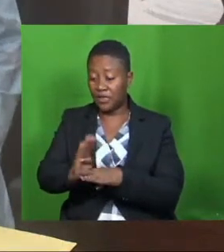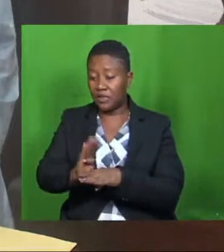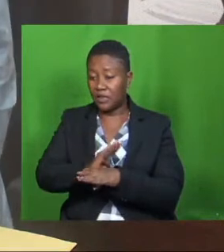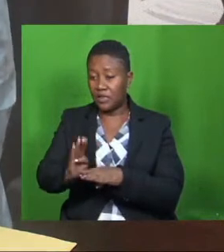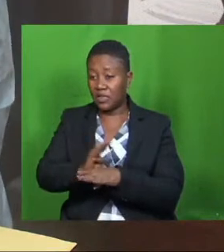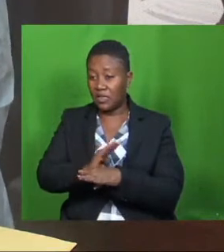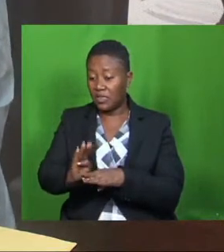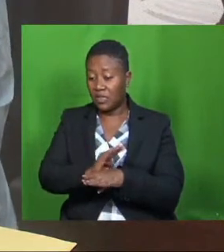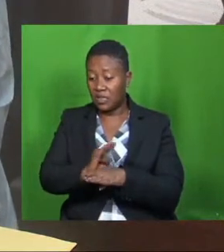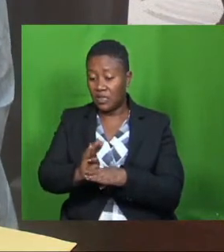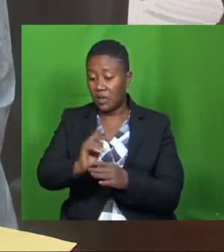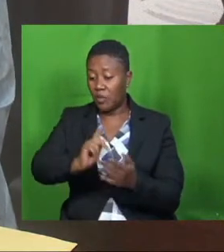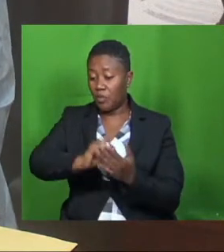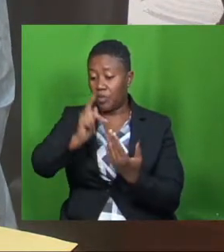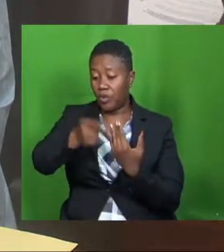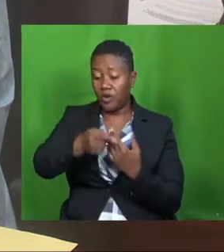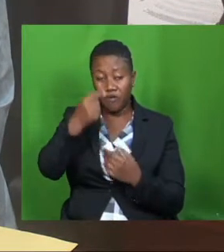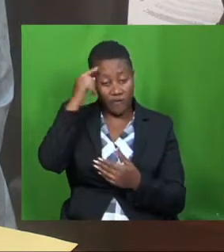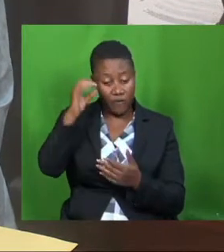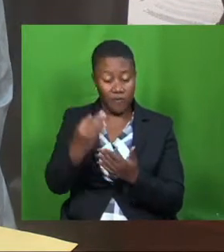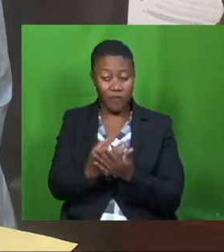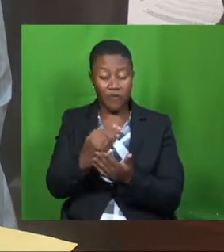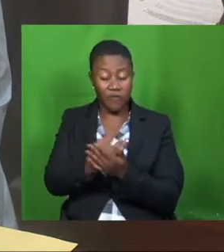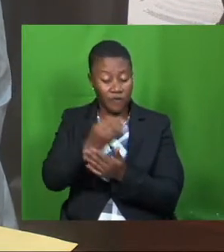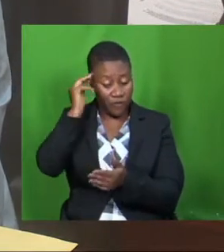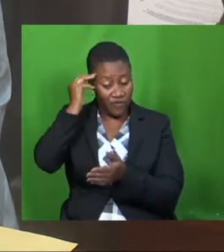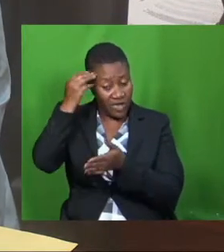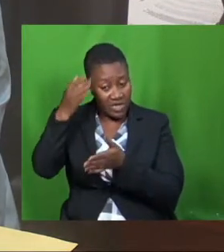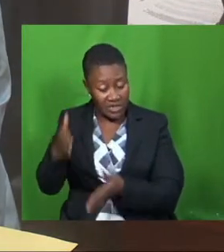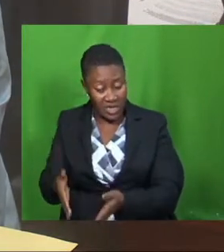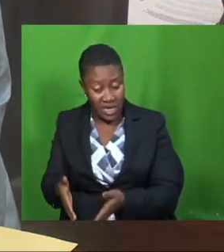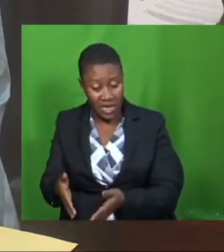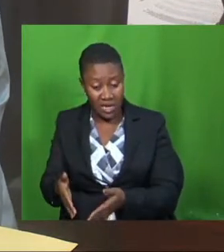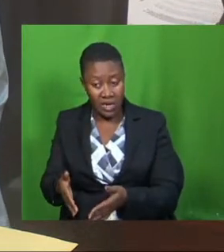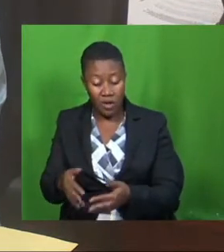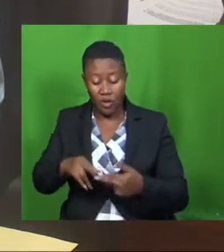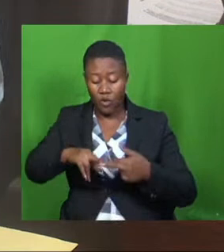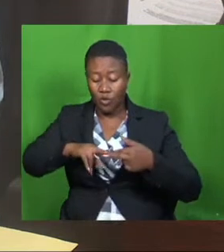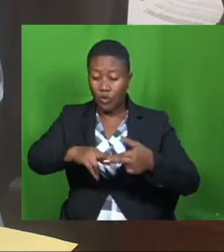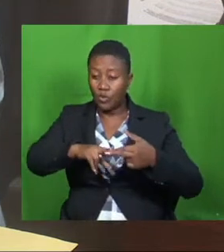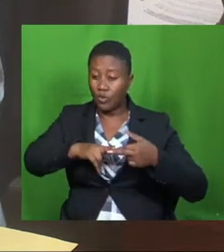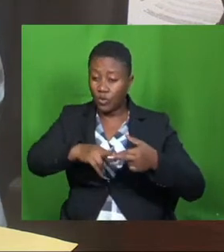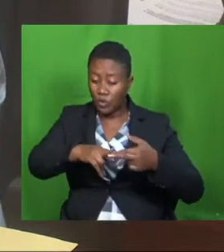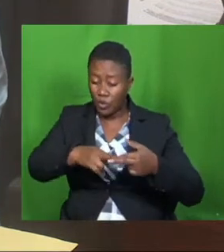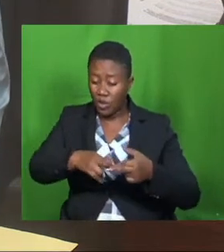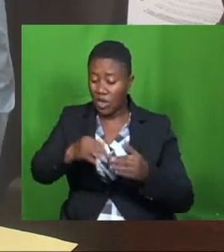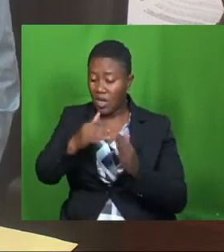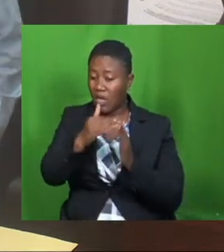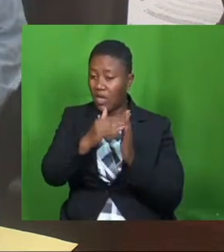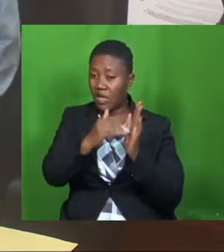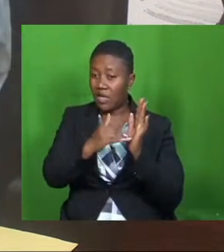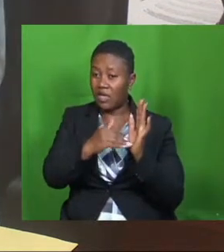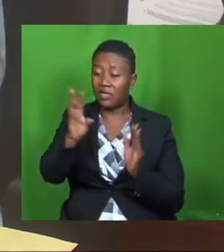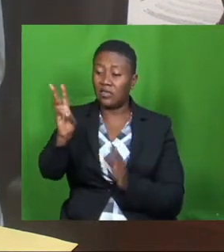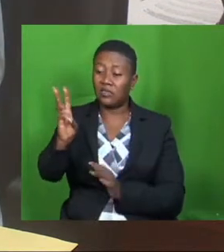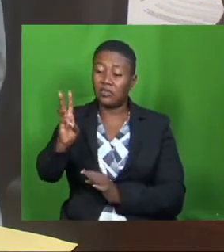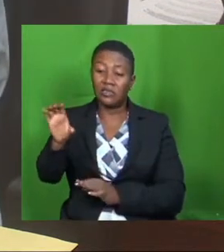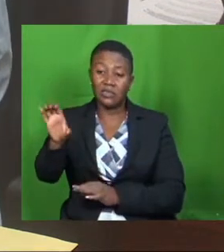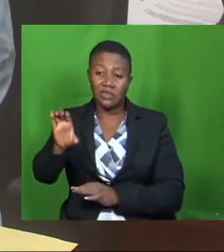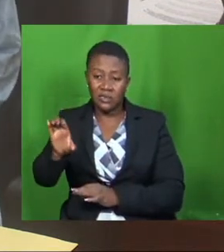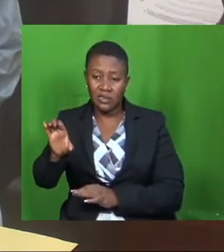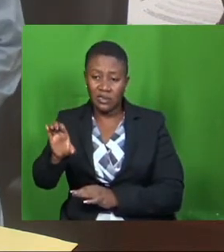That doesn't mean that the minister is running away from responsibility. So for anybody to jump into conclusions that the minister